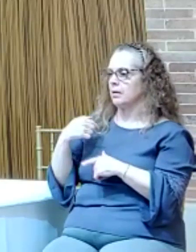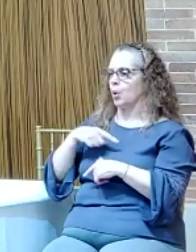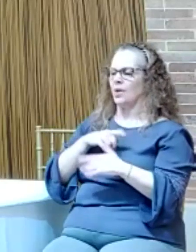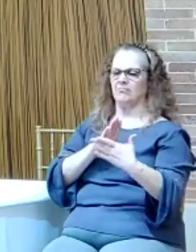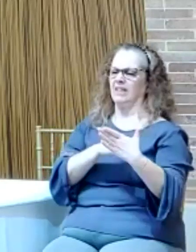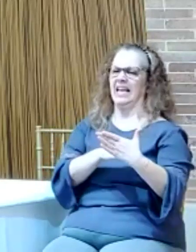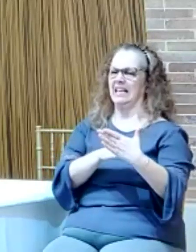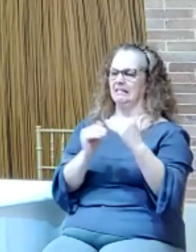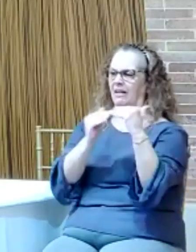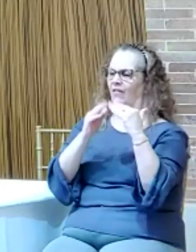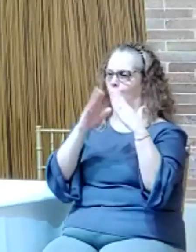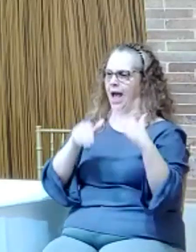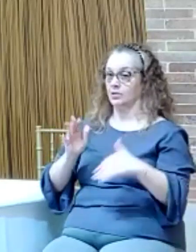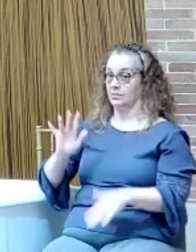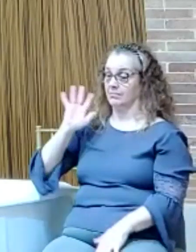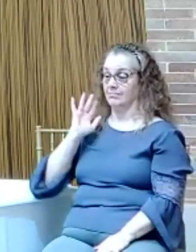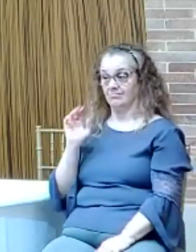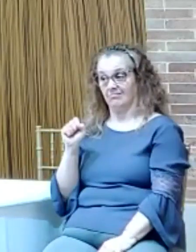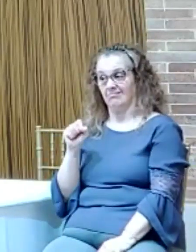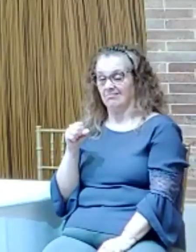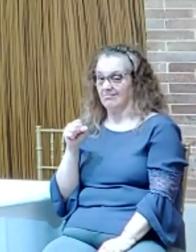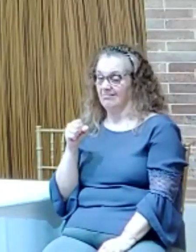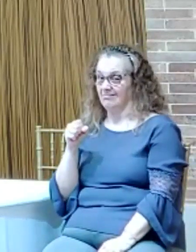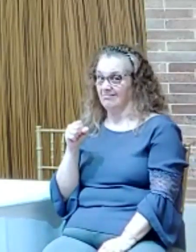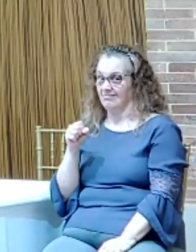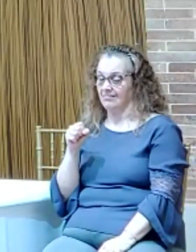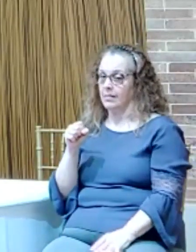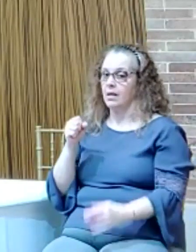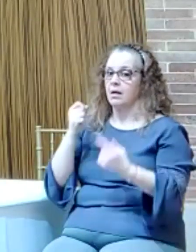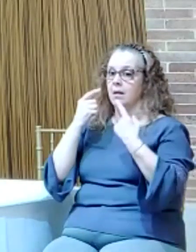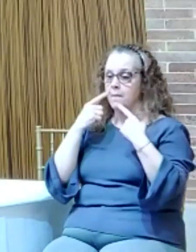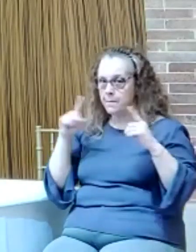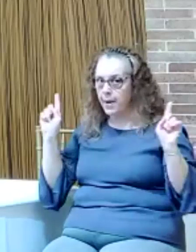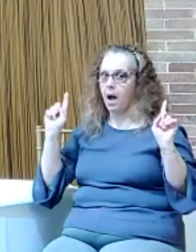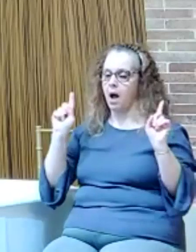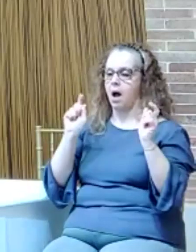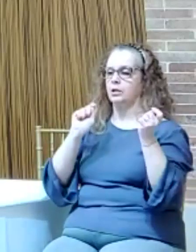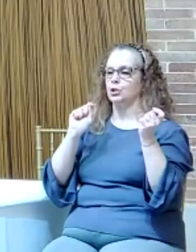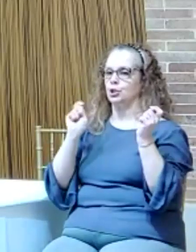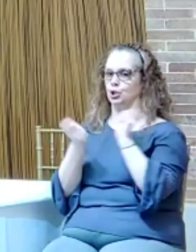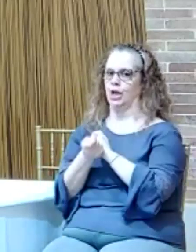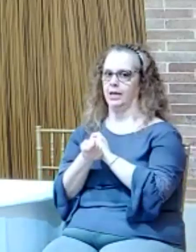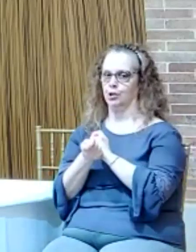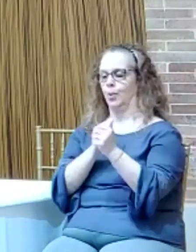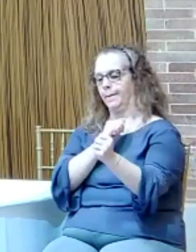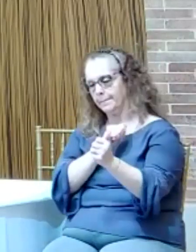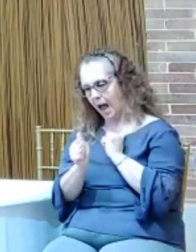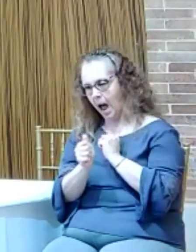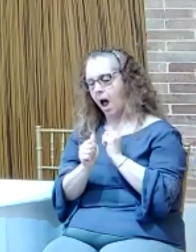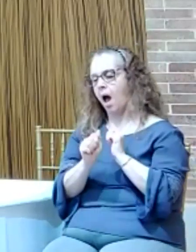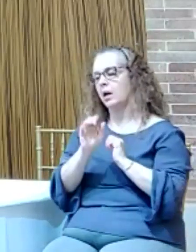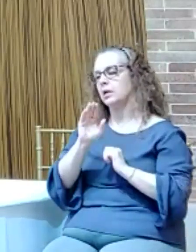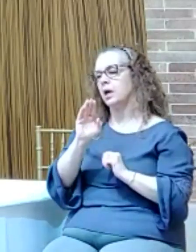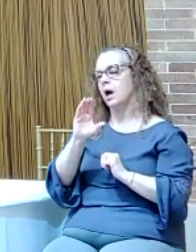act so we did of course ultimately change we passed a code of ethics